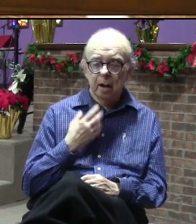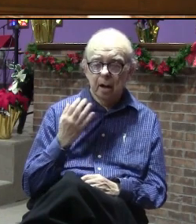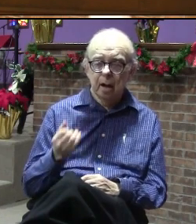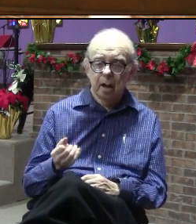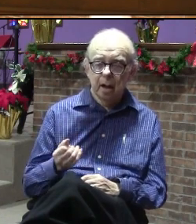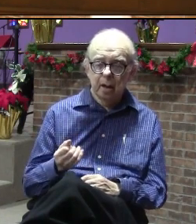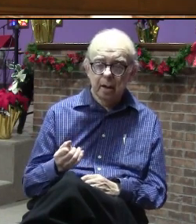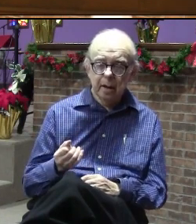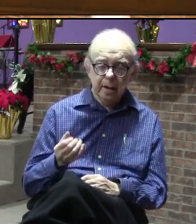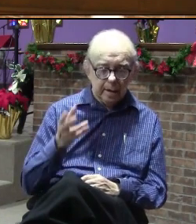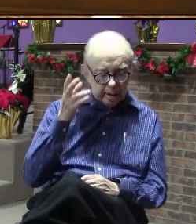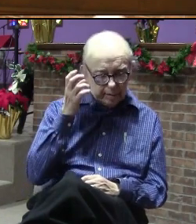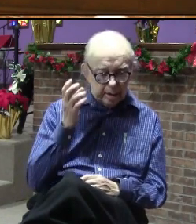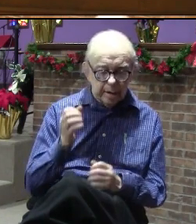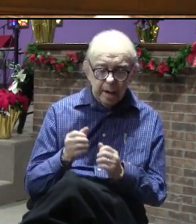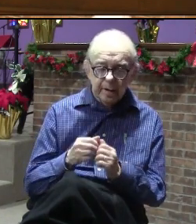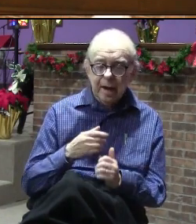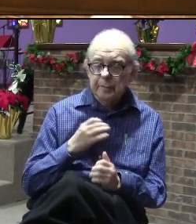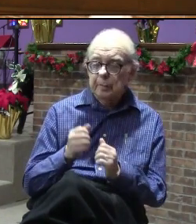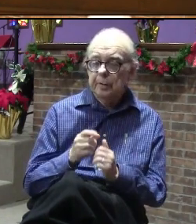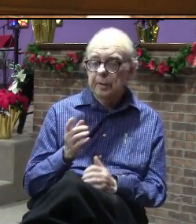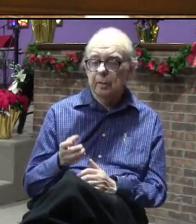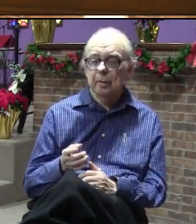Because if he's happy with you,